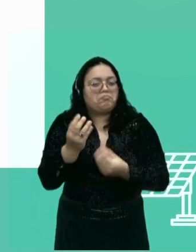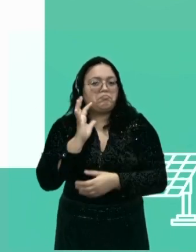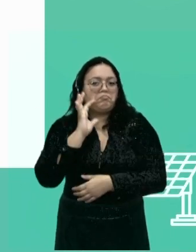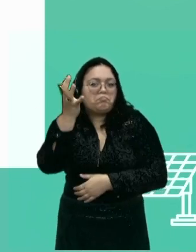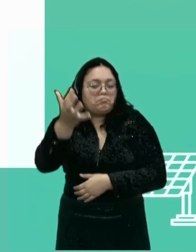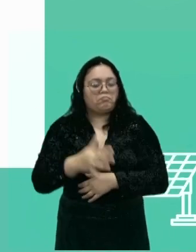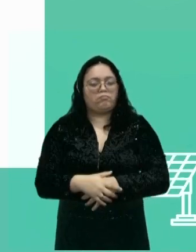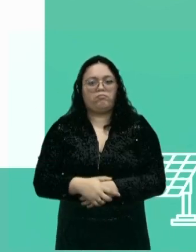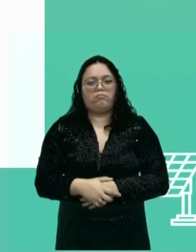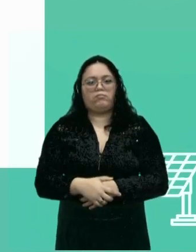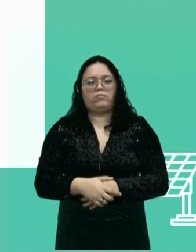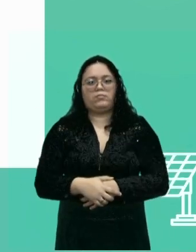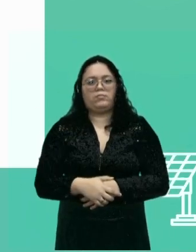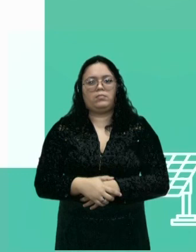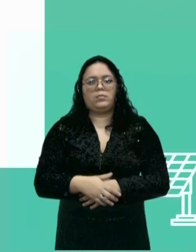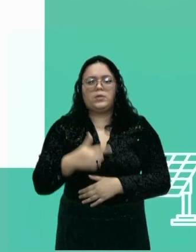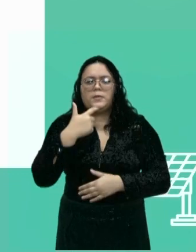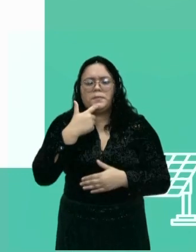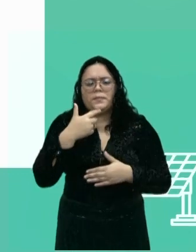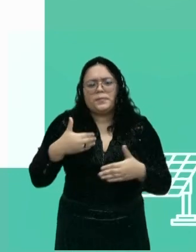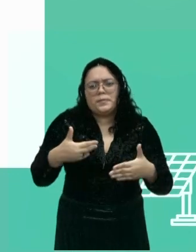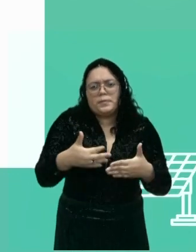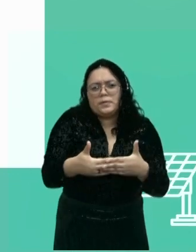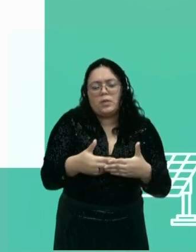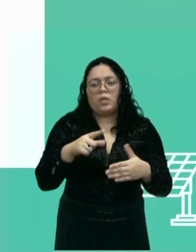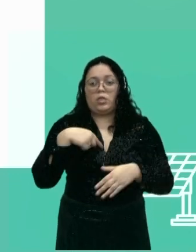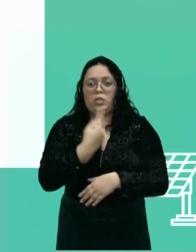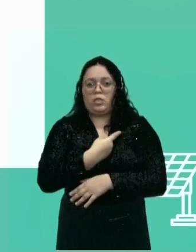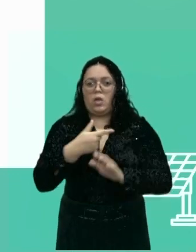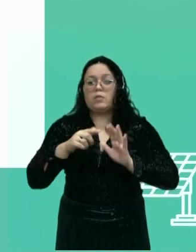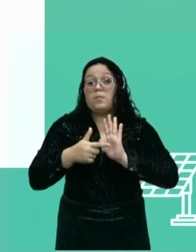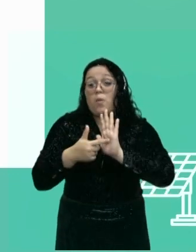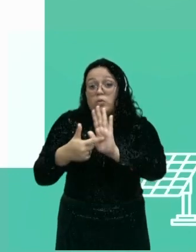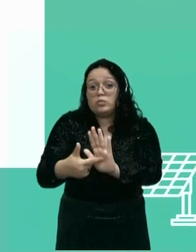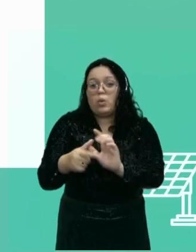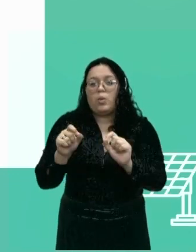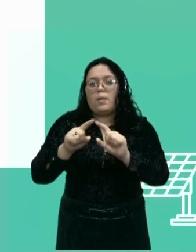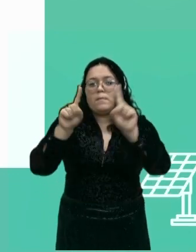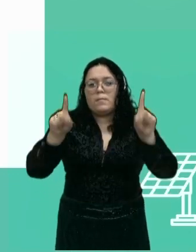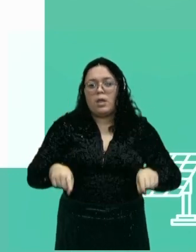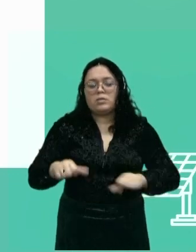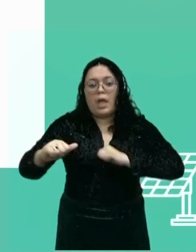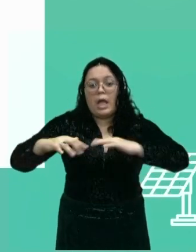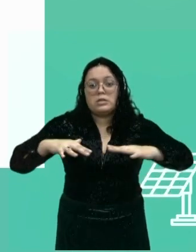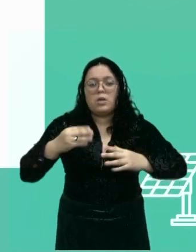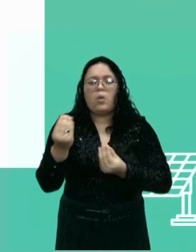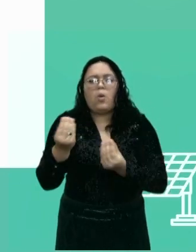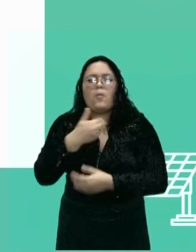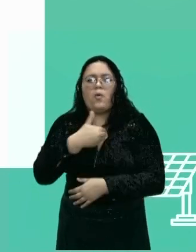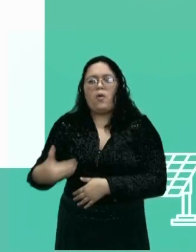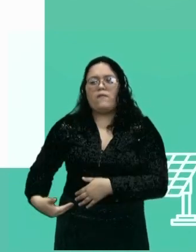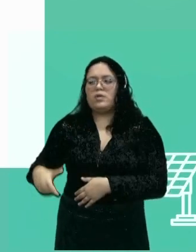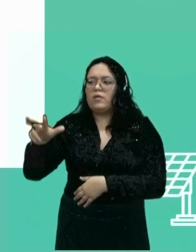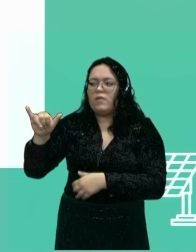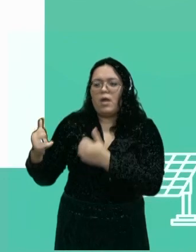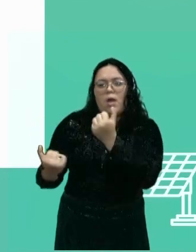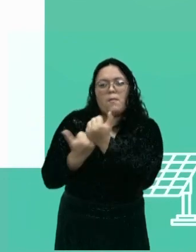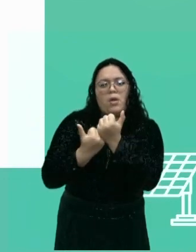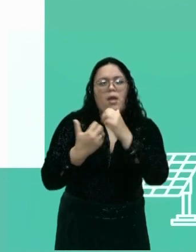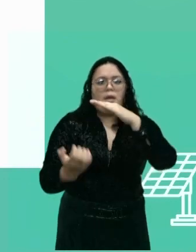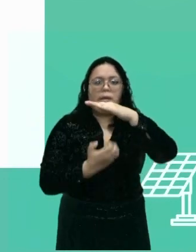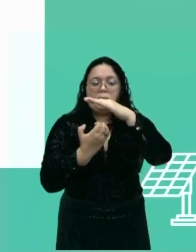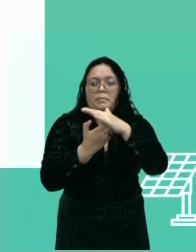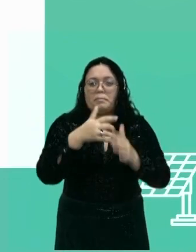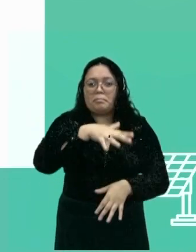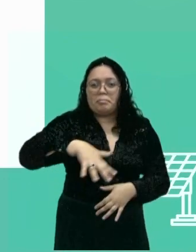sector development action plan, which will set out how the government will support companies to secure supply chain opportunities and